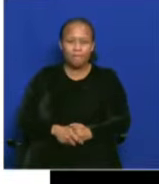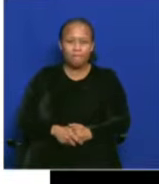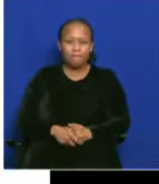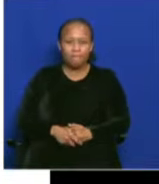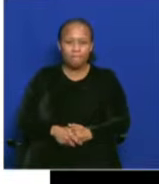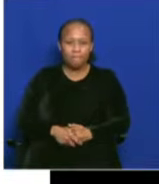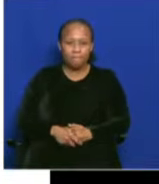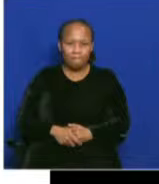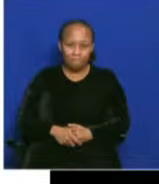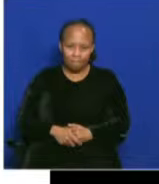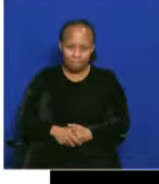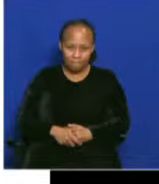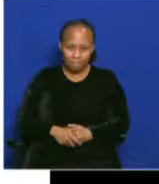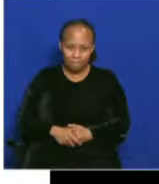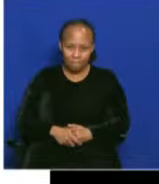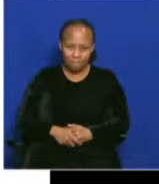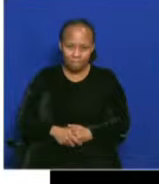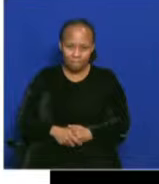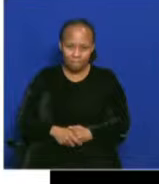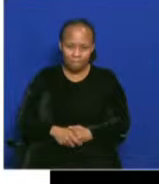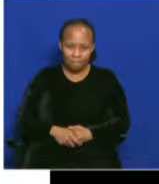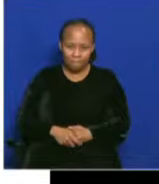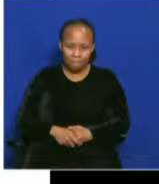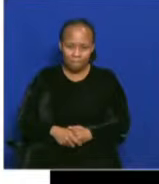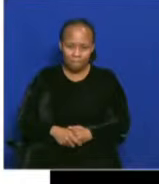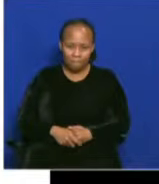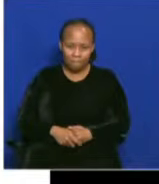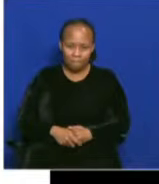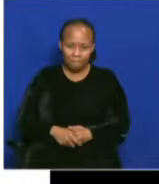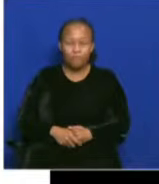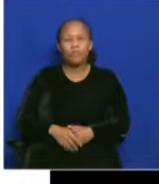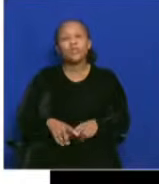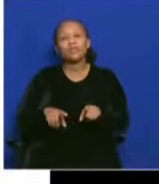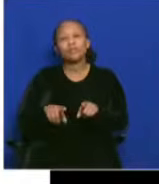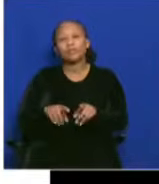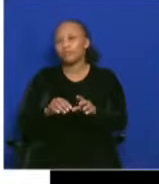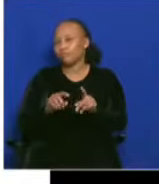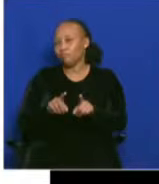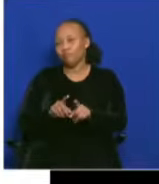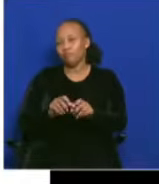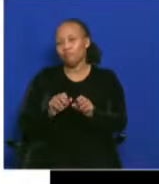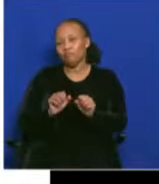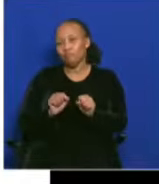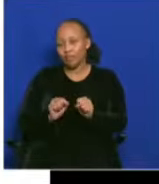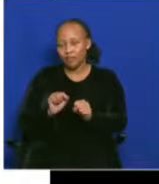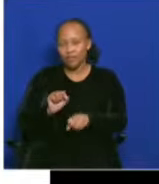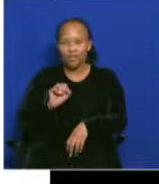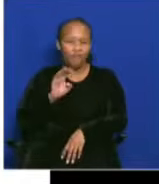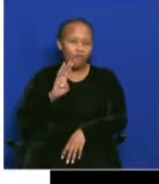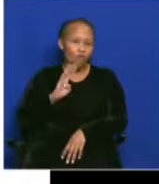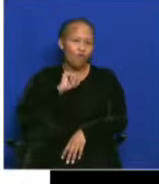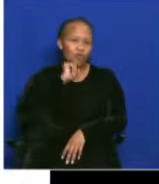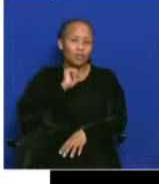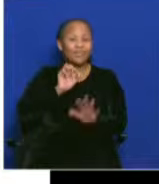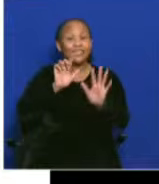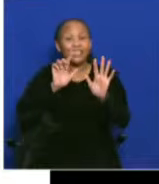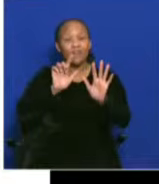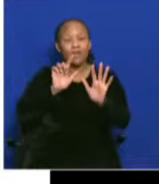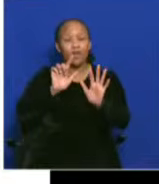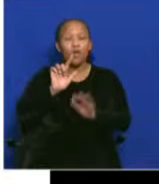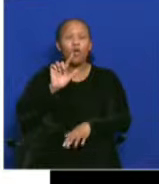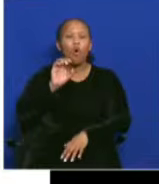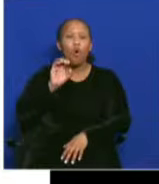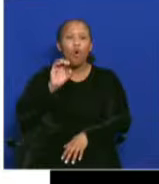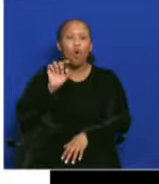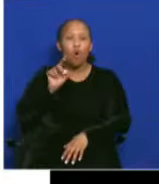of chats, also on the 4th of August. At 7:01 a.m., Mr. Sayed says, "We need to